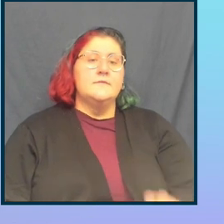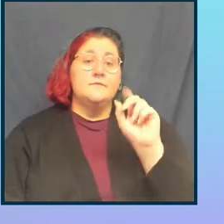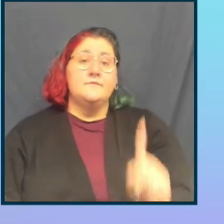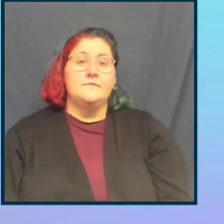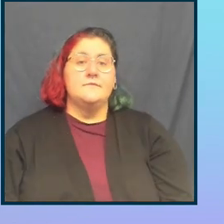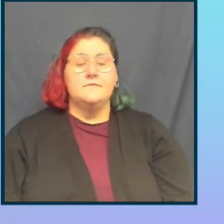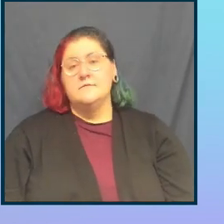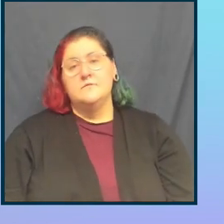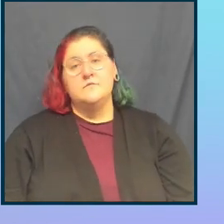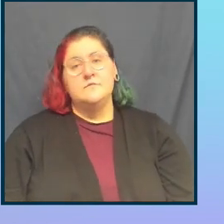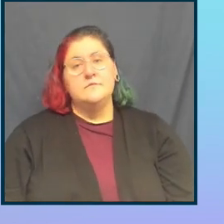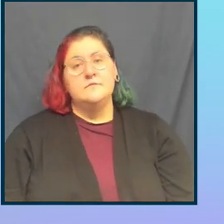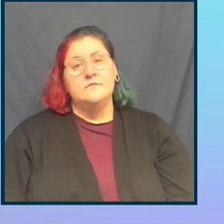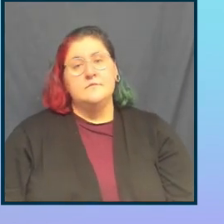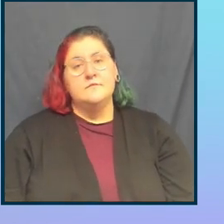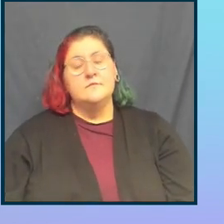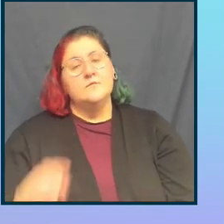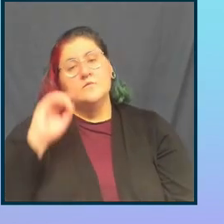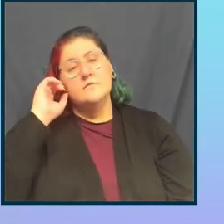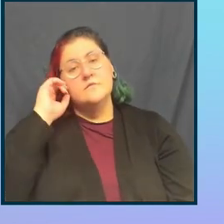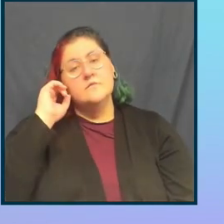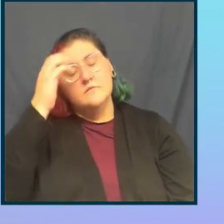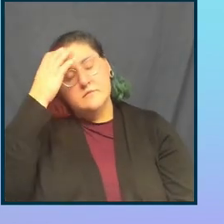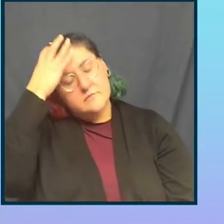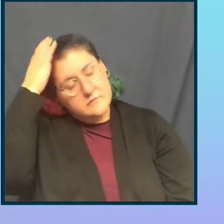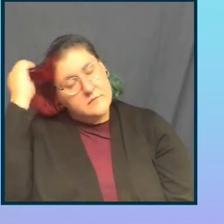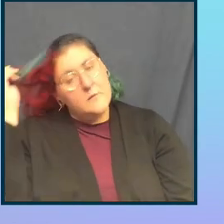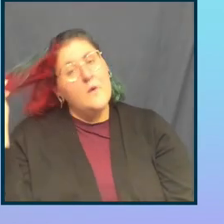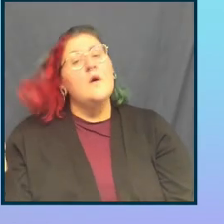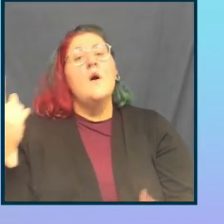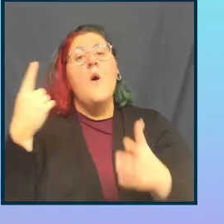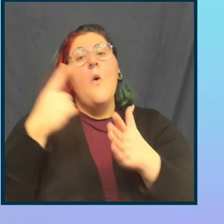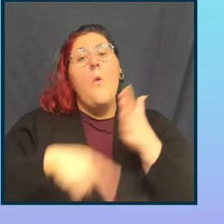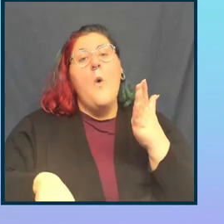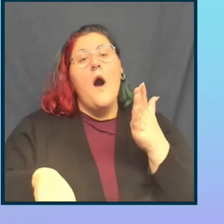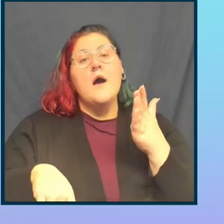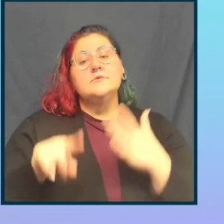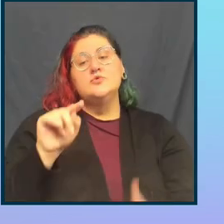Let's see what else we have here. What tools would you recommend to test,